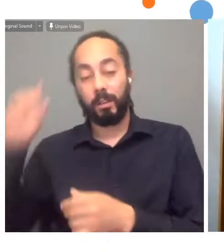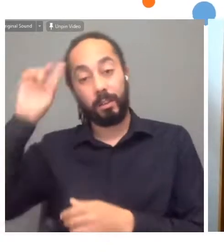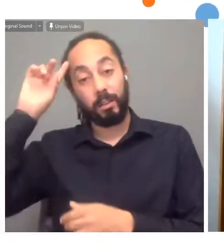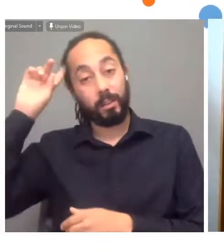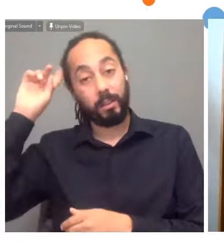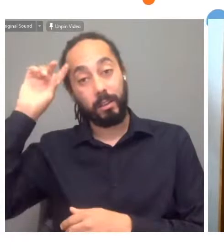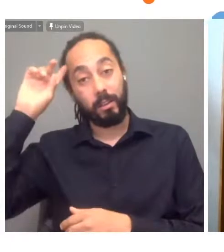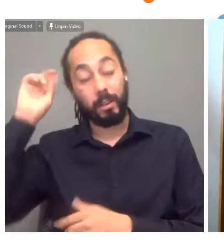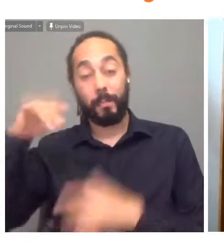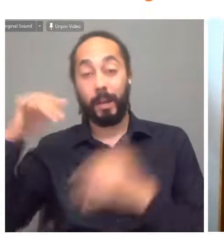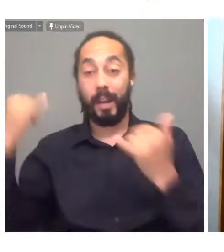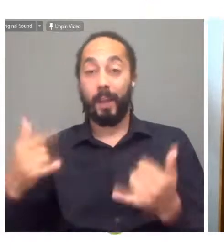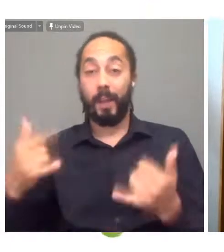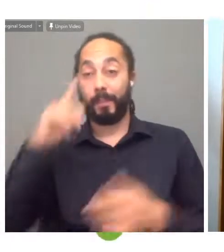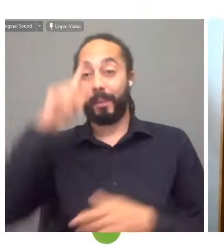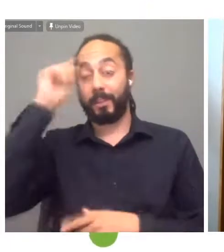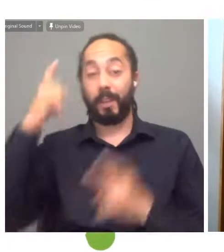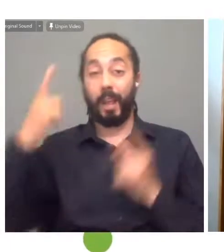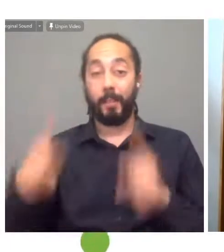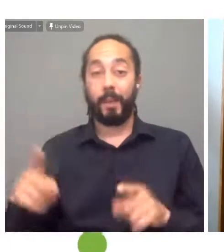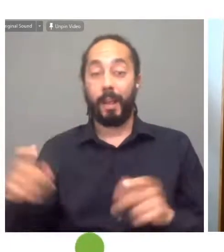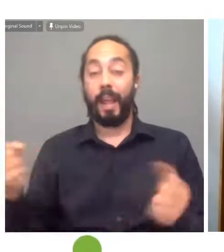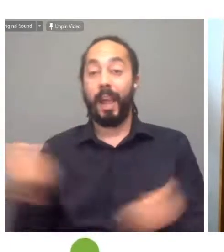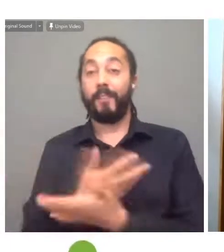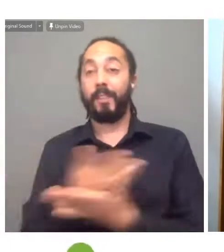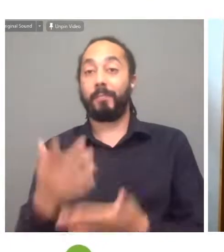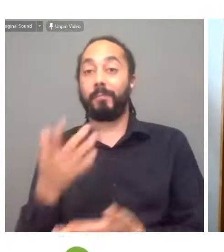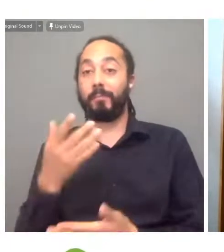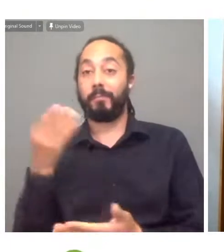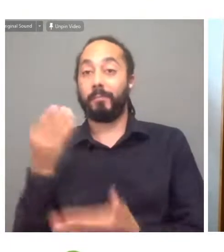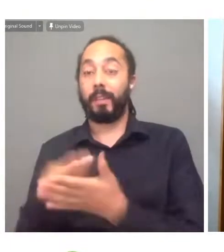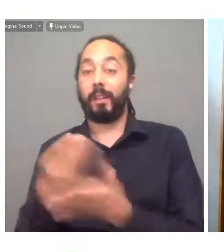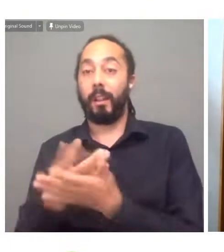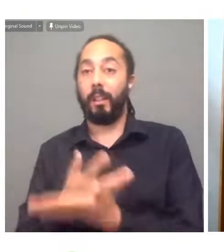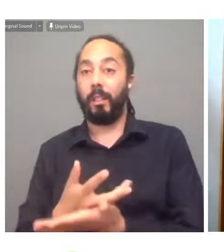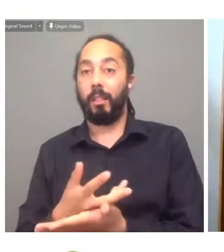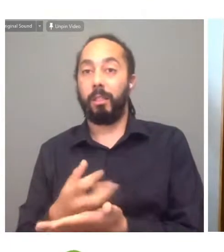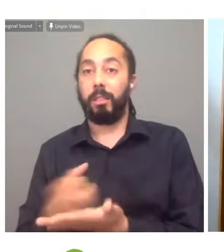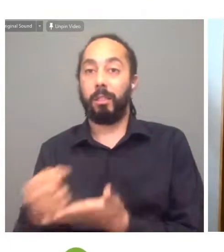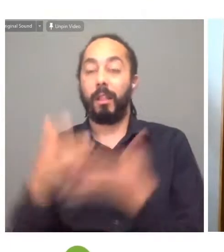because of what happened, everything dried up except government funding. So we can't,